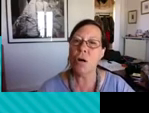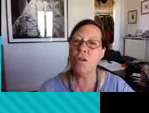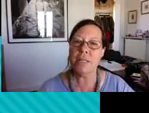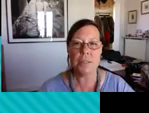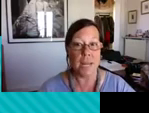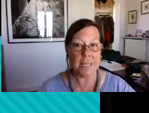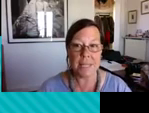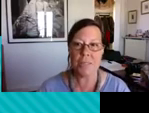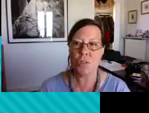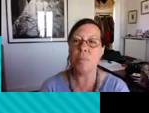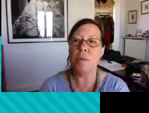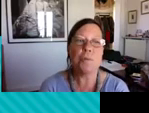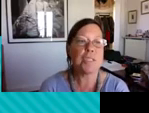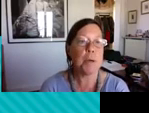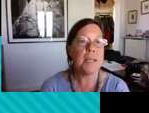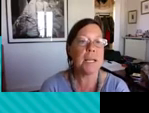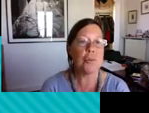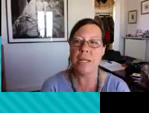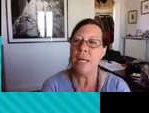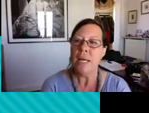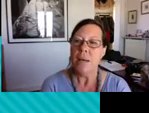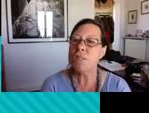that COVID-19,